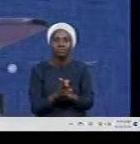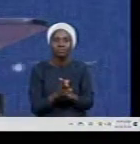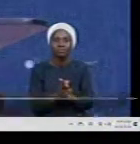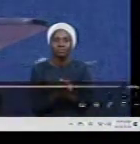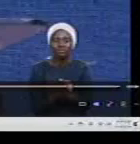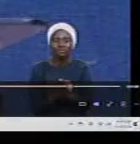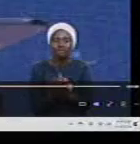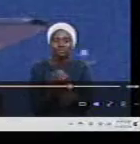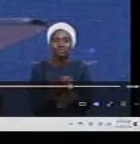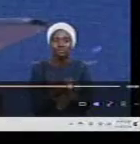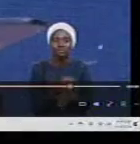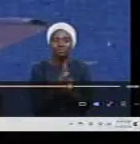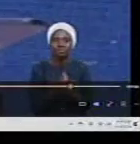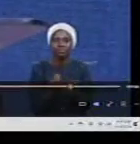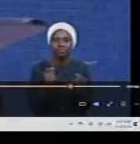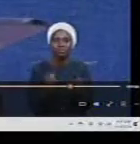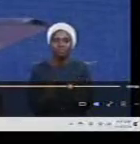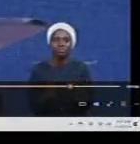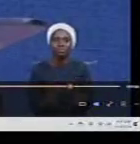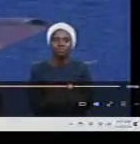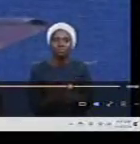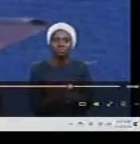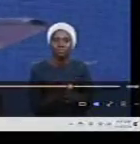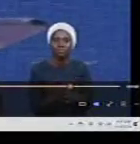us quickly, please.